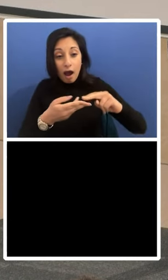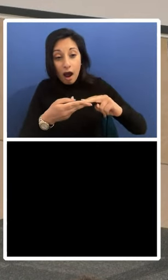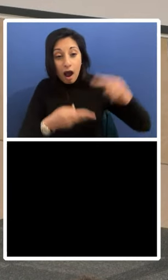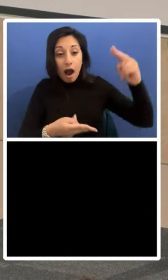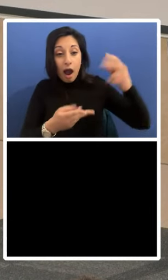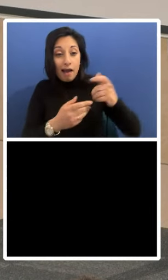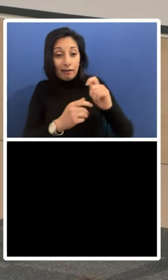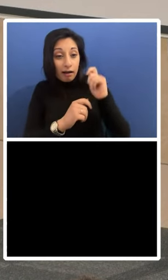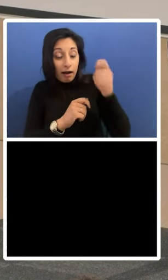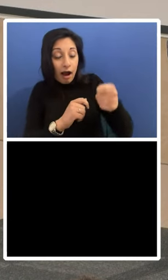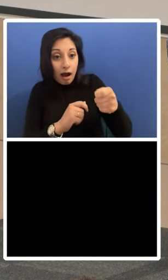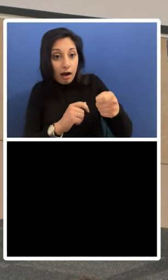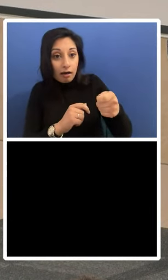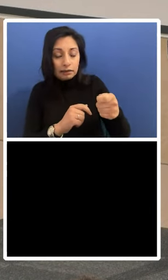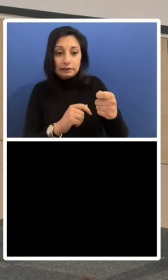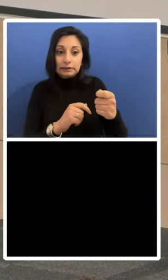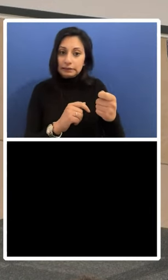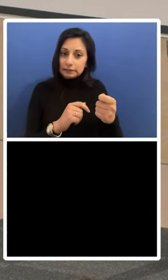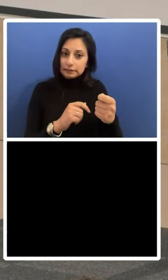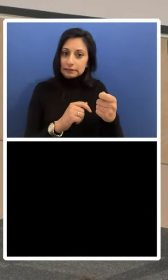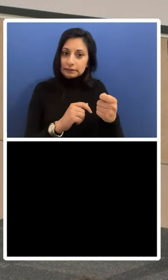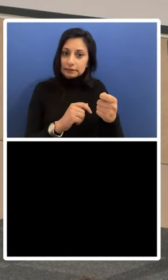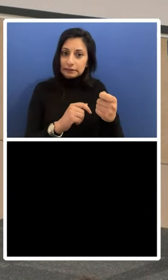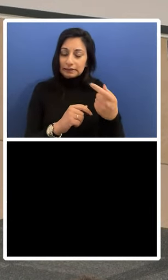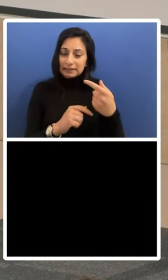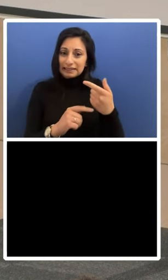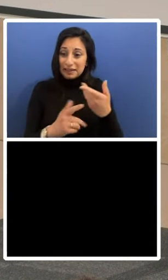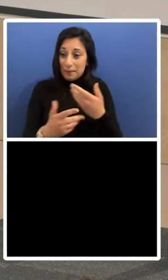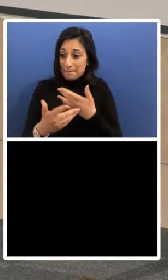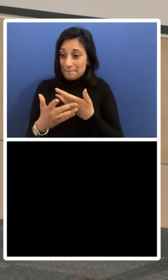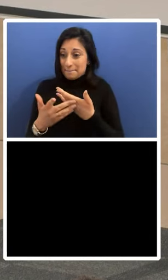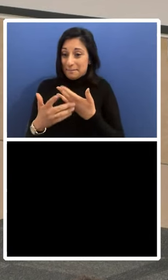a million or something. And I'd lose, my score is like minus